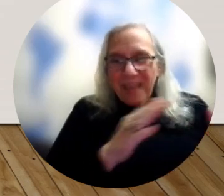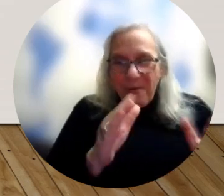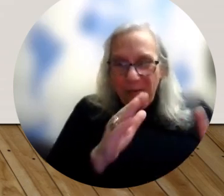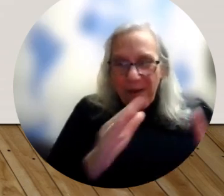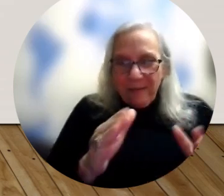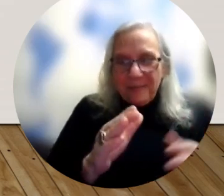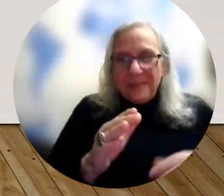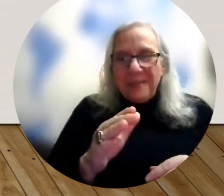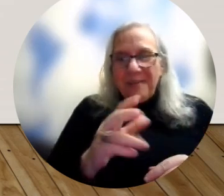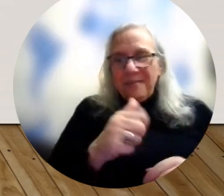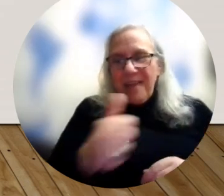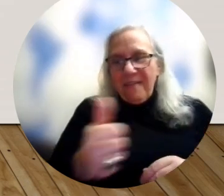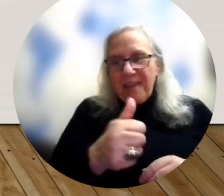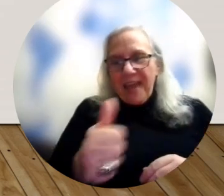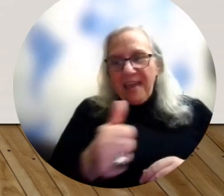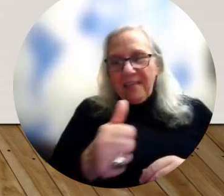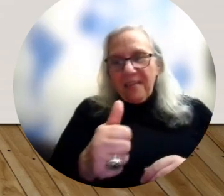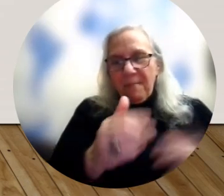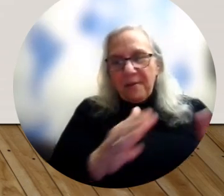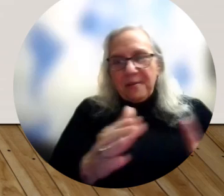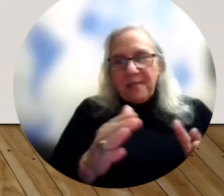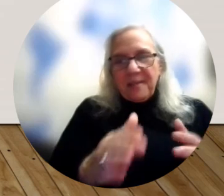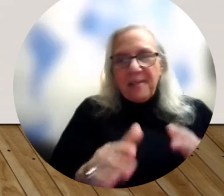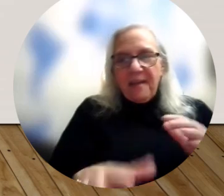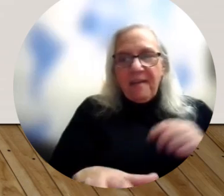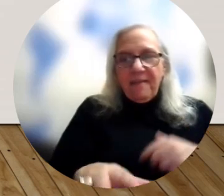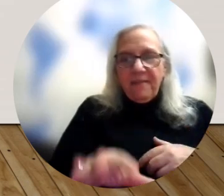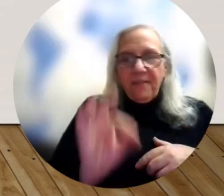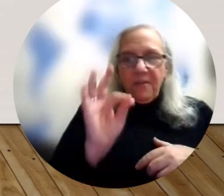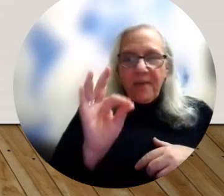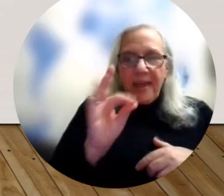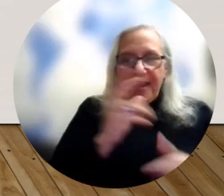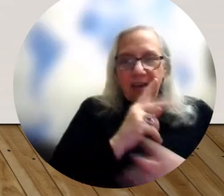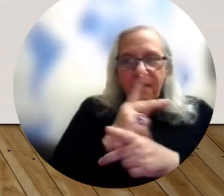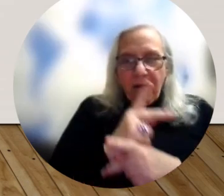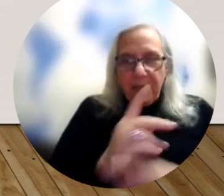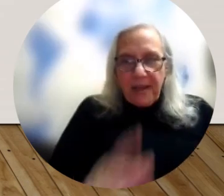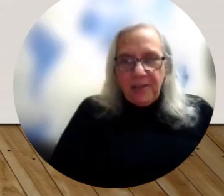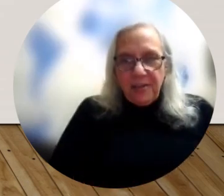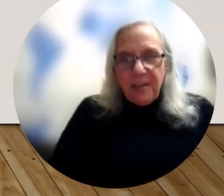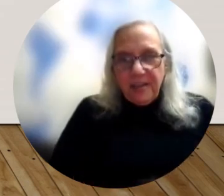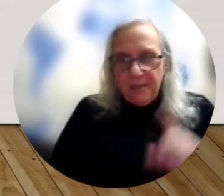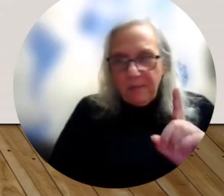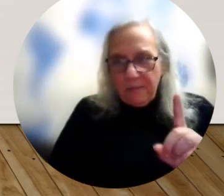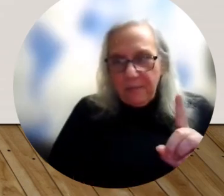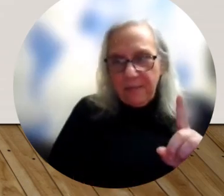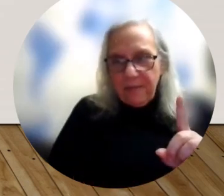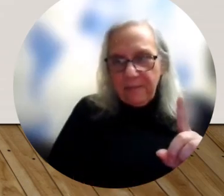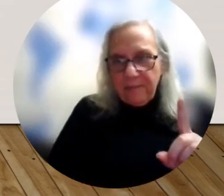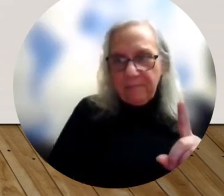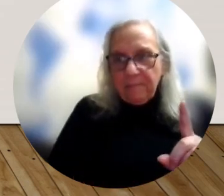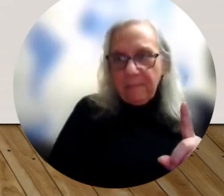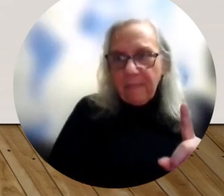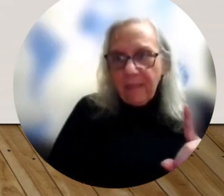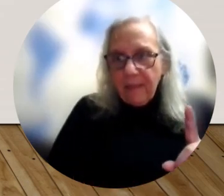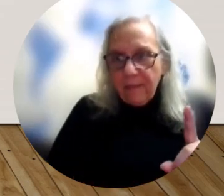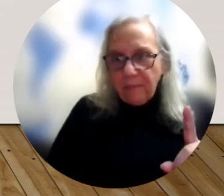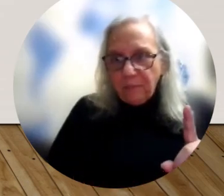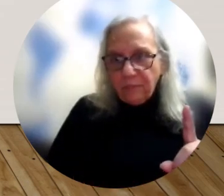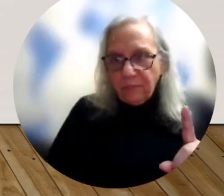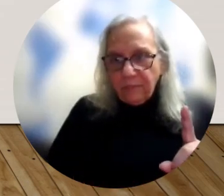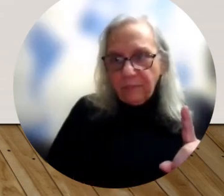Ill equipped to navigate the process of locating accommodations.